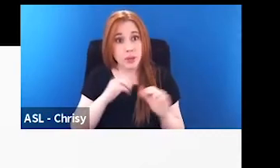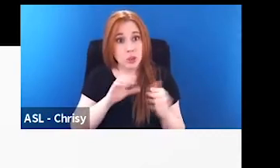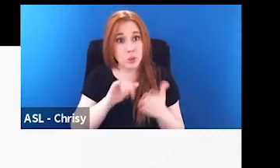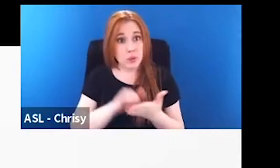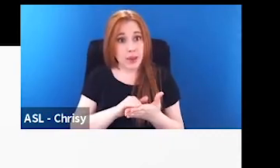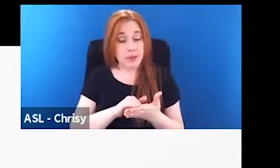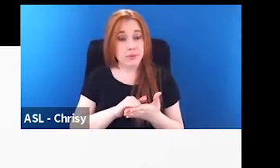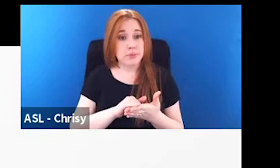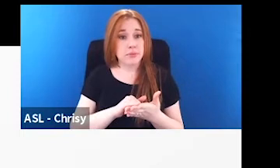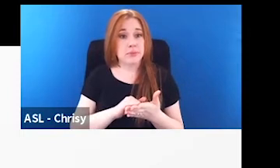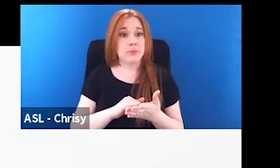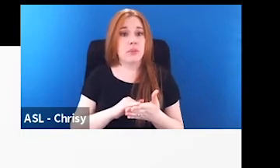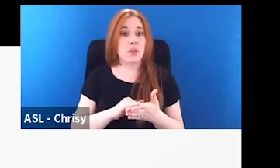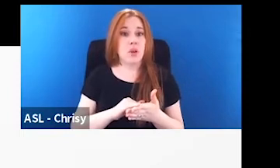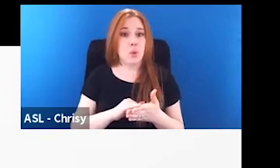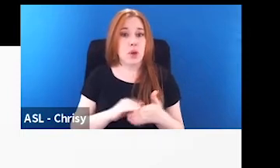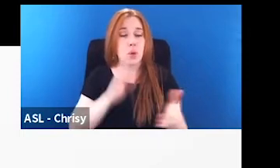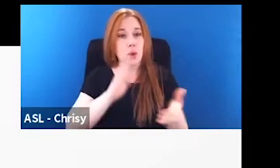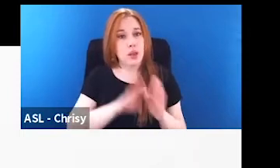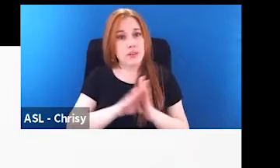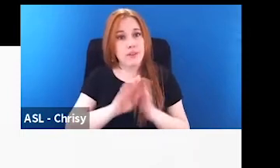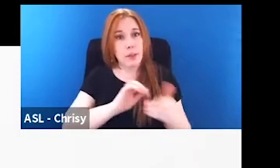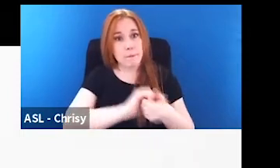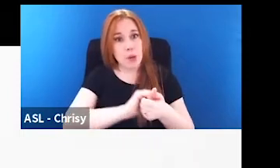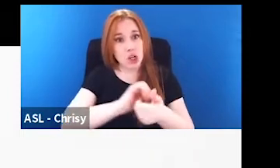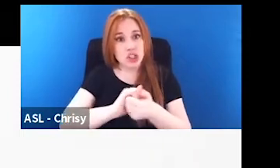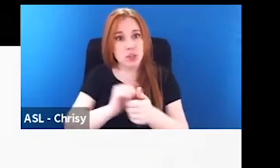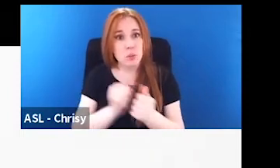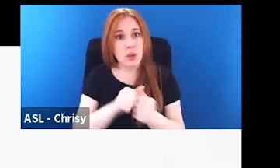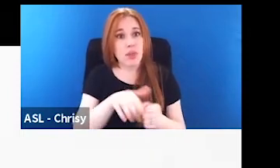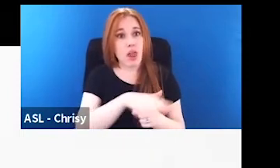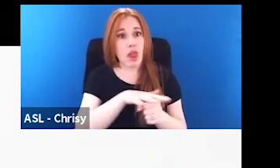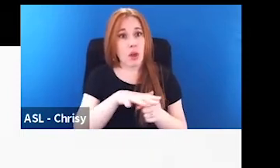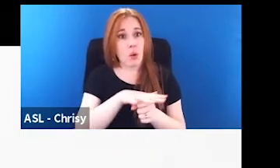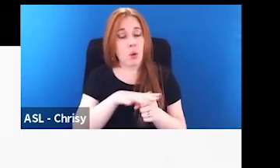is we're going to create some partnerships with local,